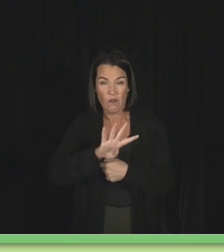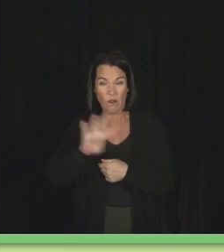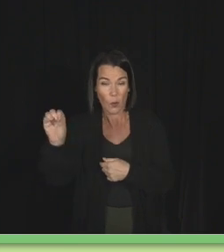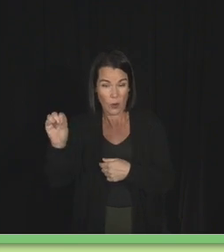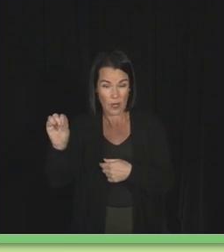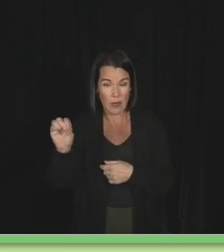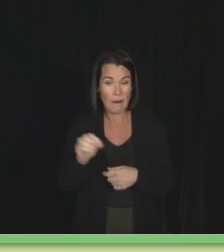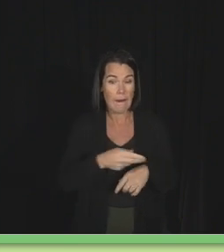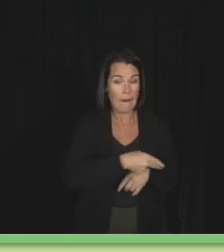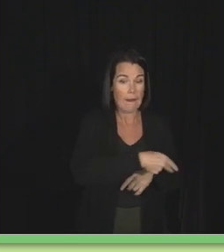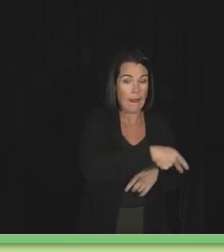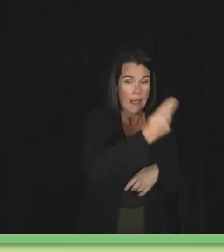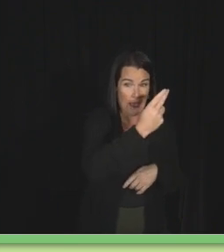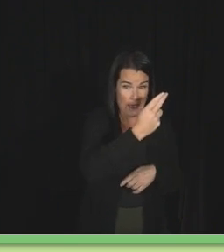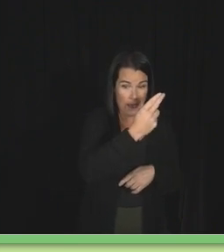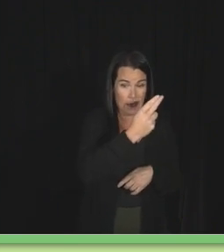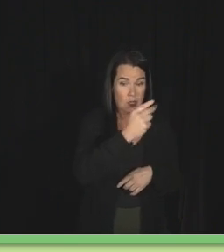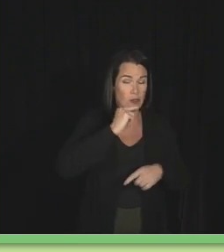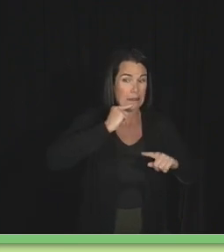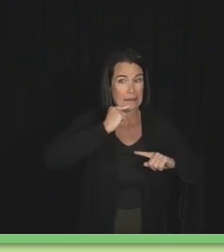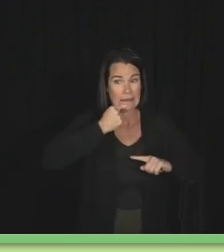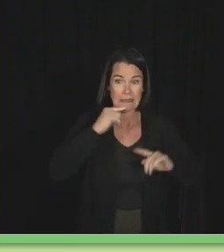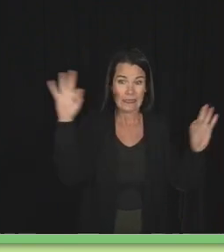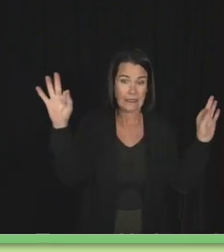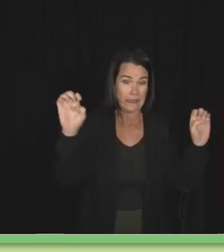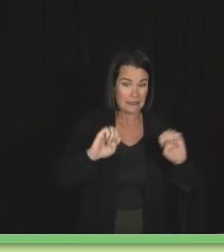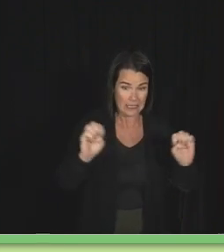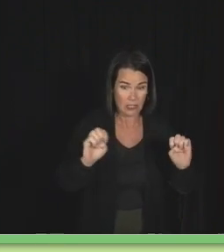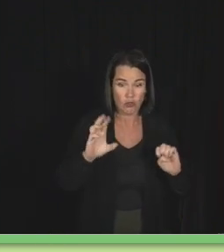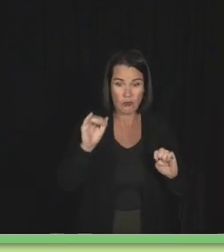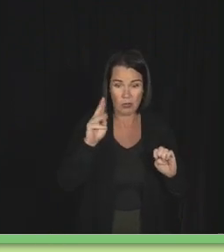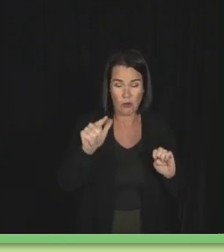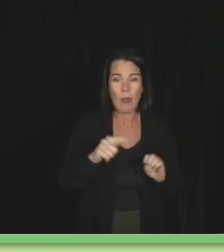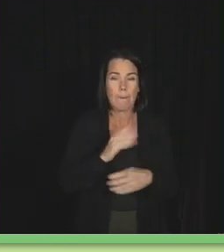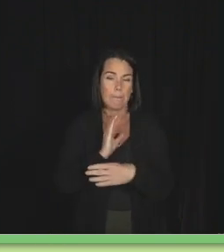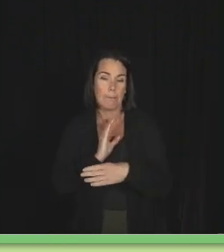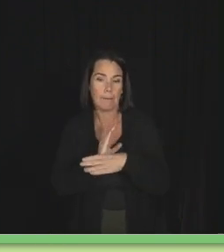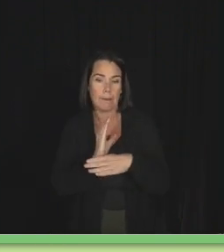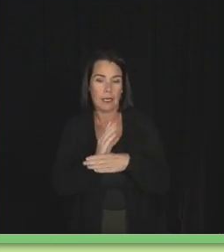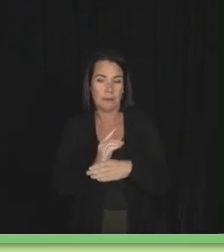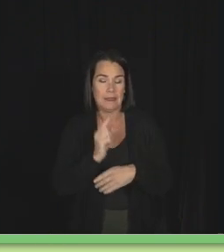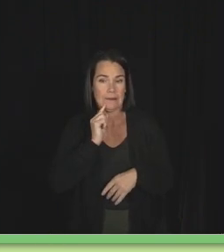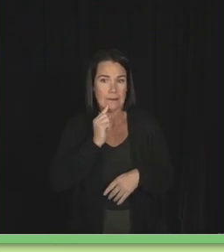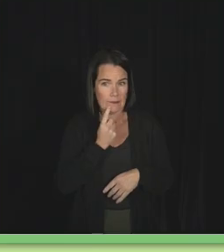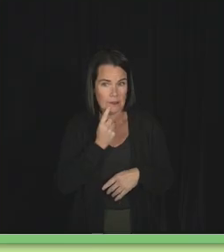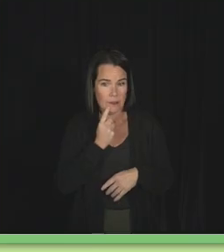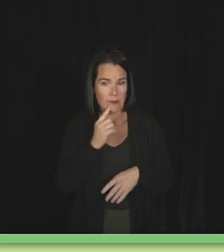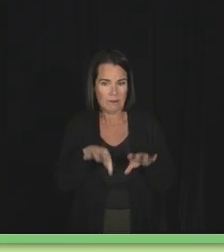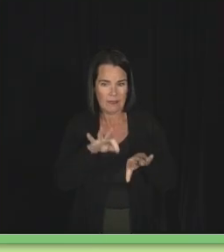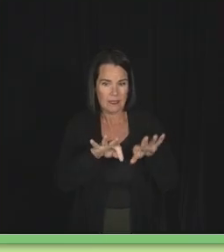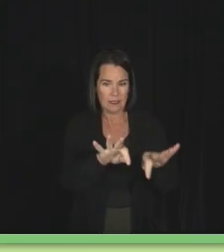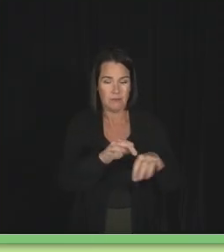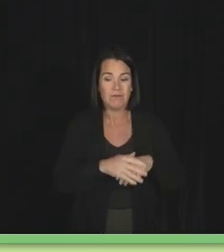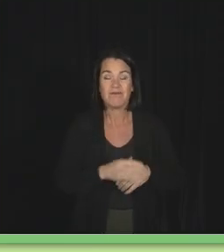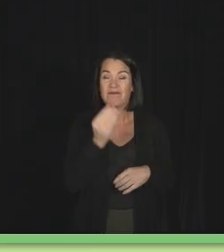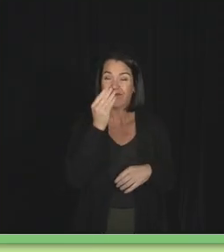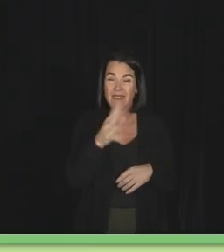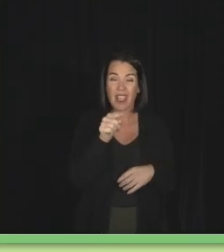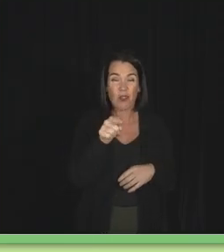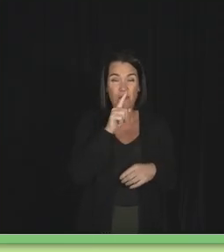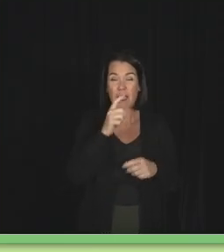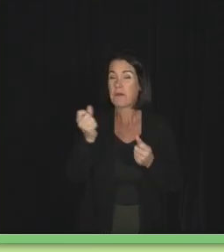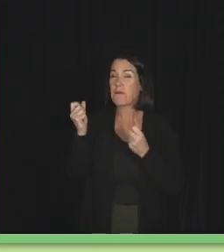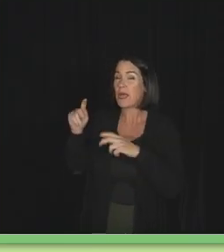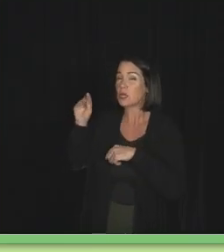medium severity findings found and fixed. Fixes are a huge part of our audit process because there's plenty of tools out there that can